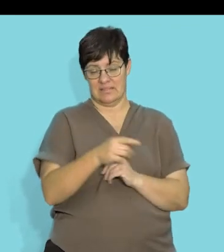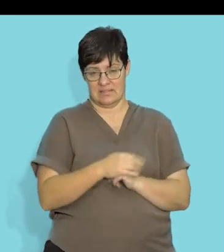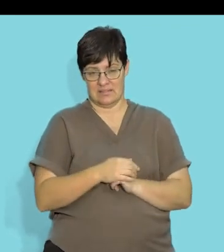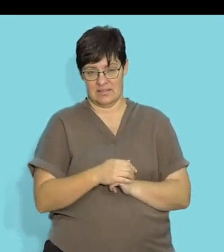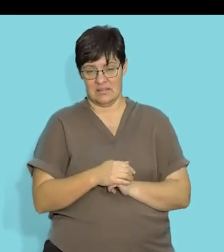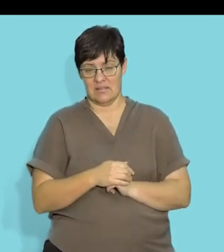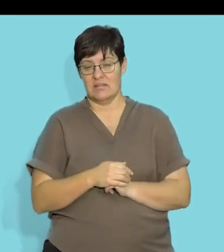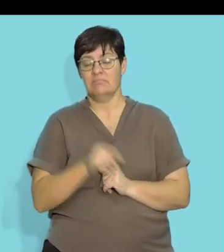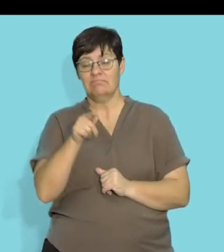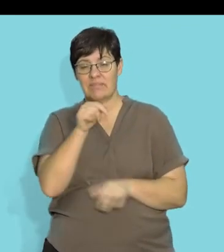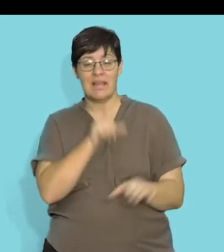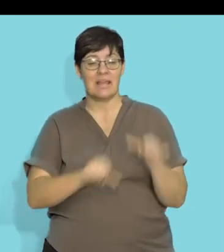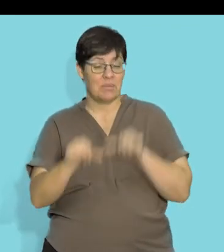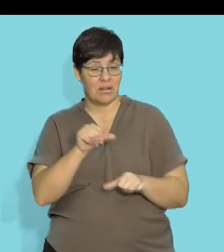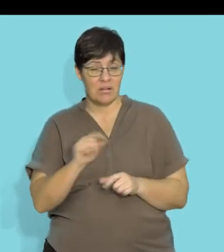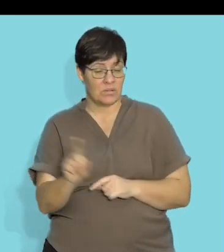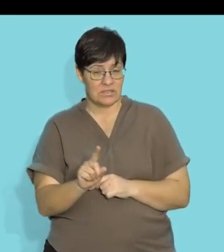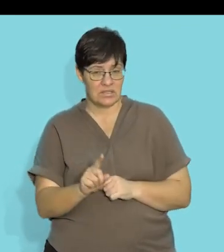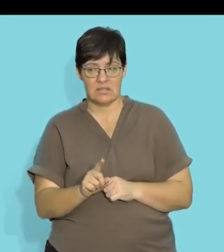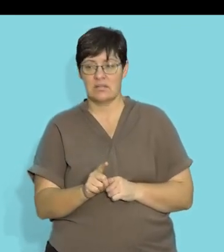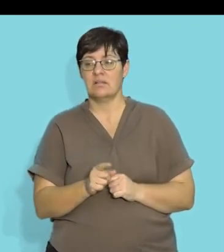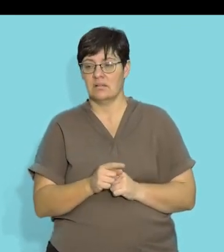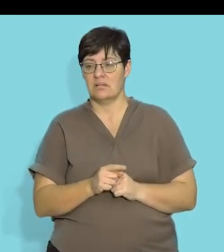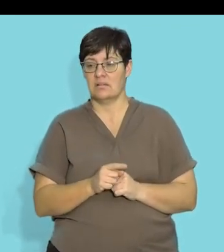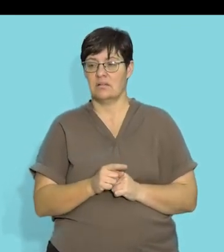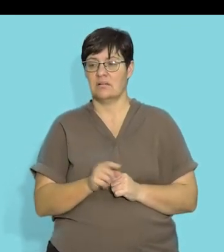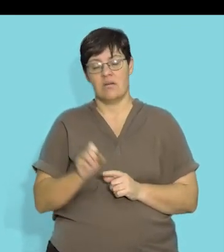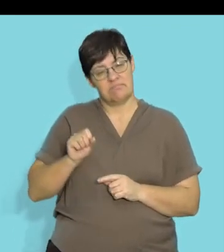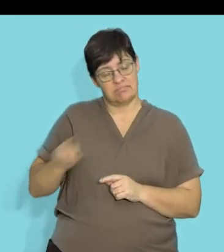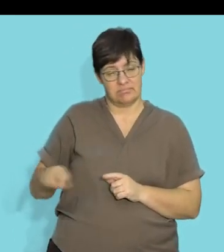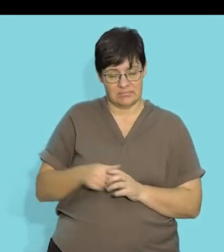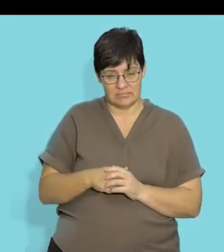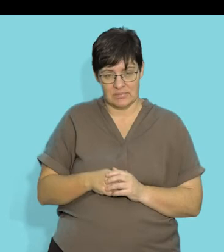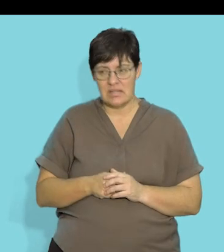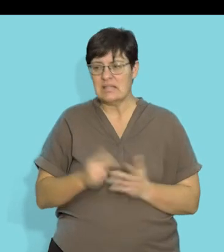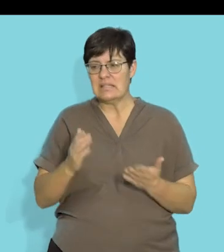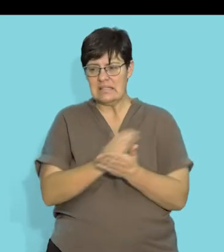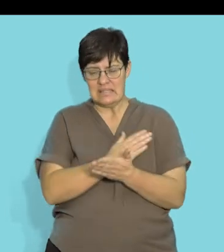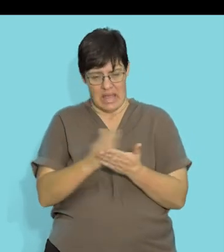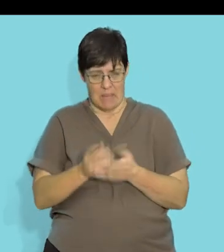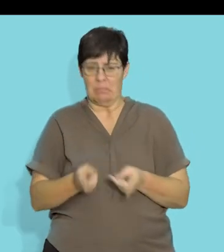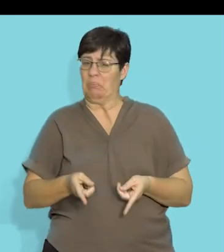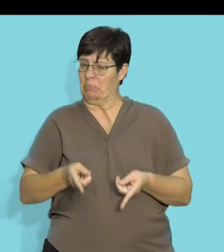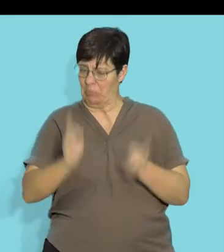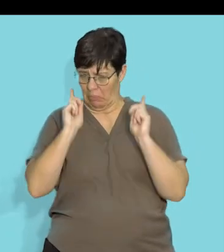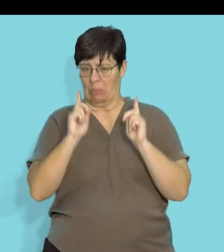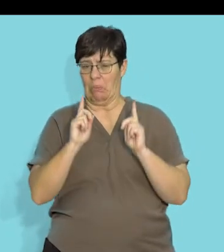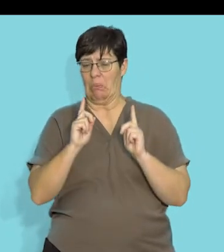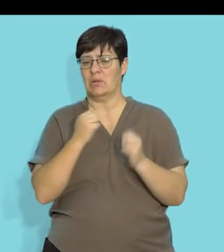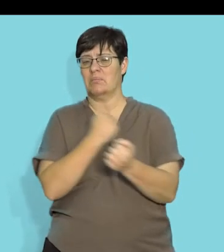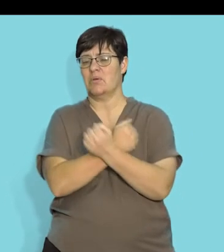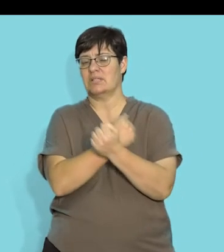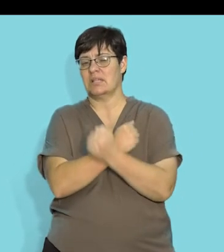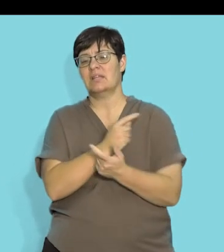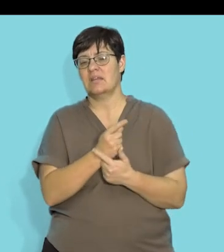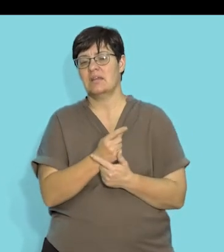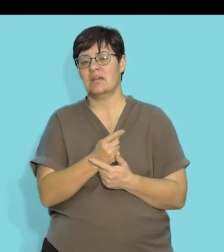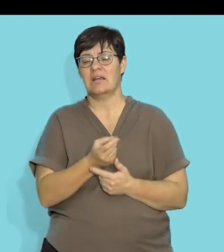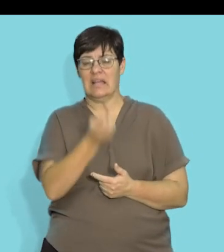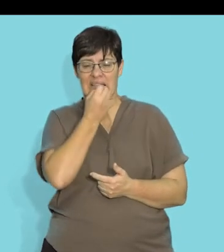These chemicals act as repellents. Some are toxic and influence